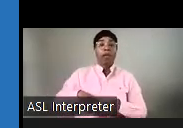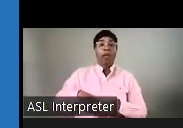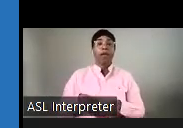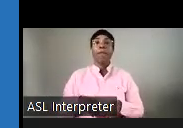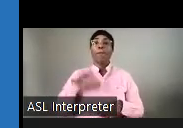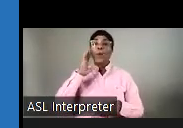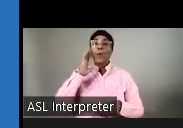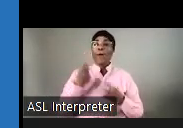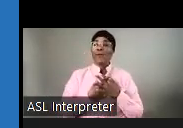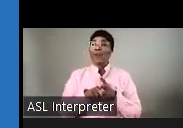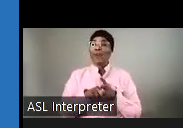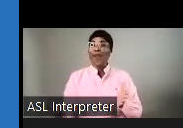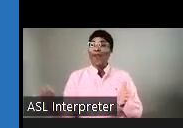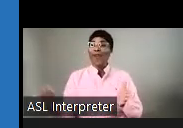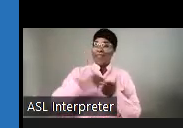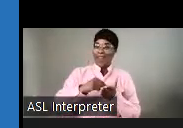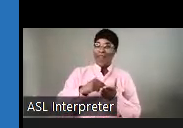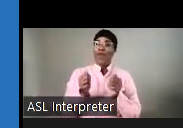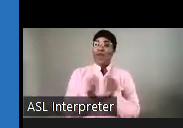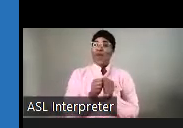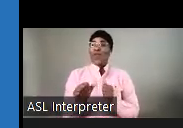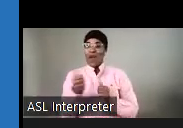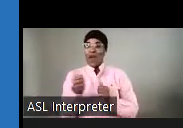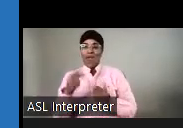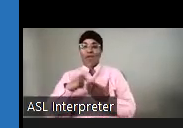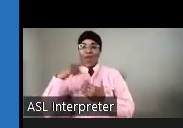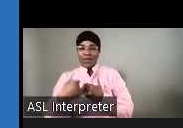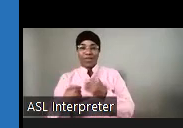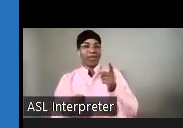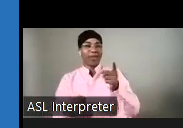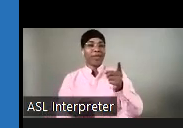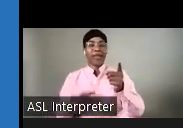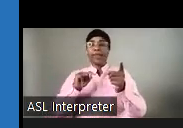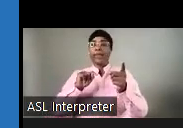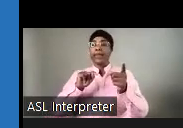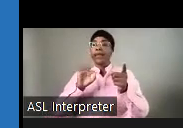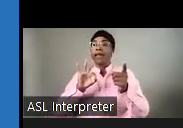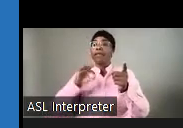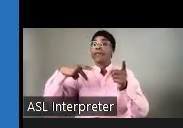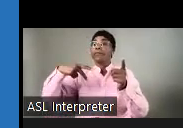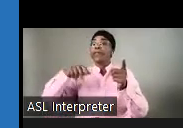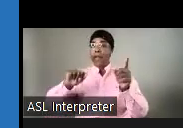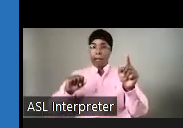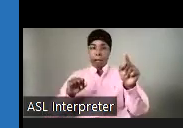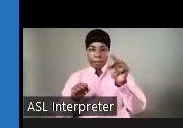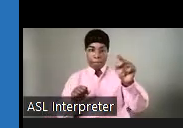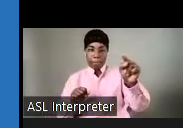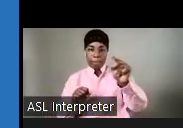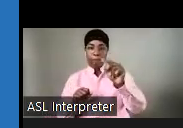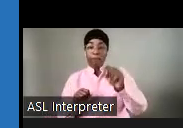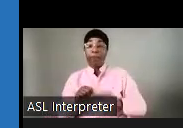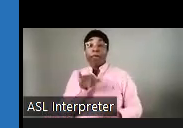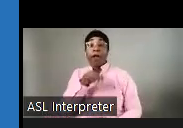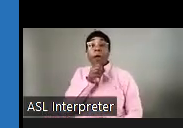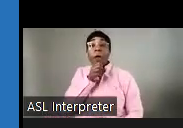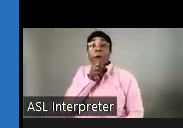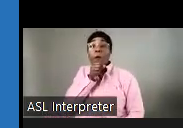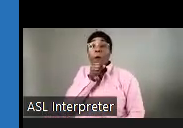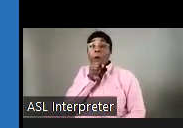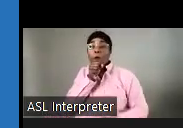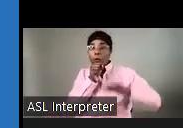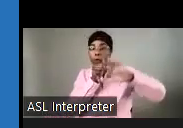fire restoration grant. All of this orange are fire dependent acreages of Chippewa National Forest land inside the Leech